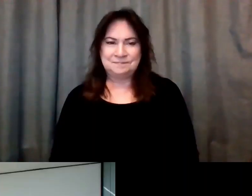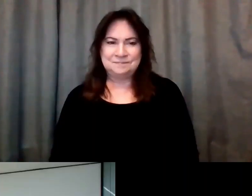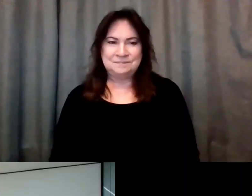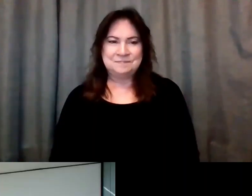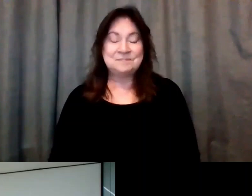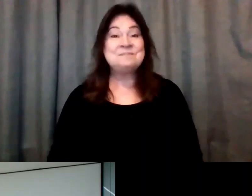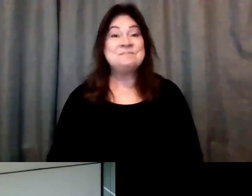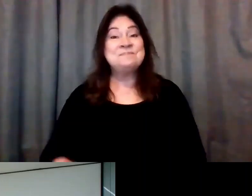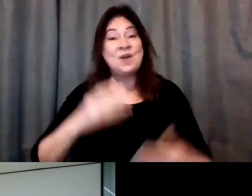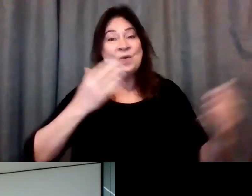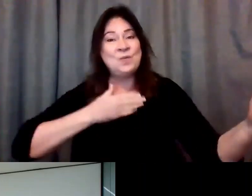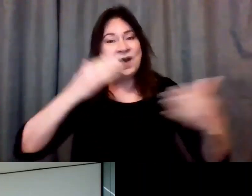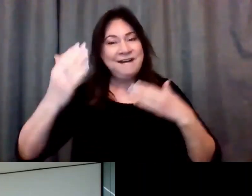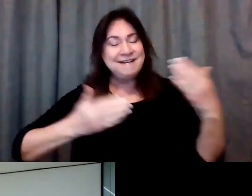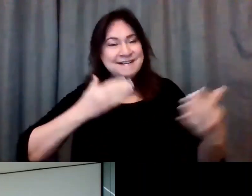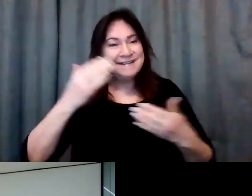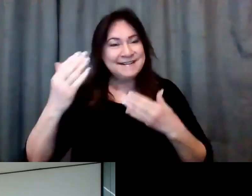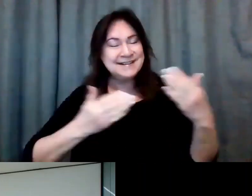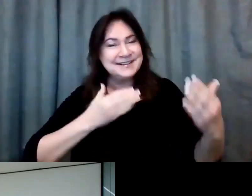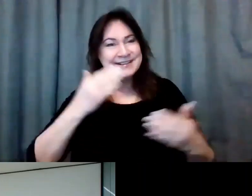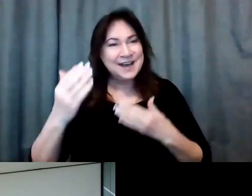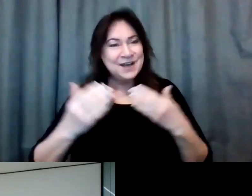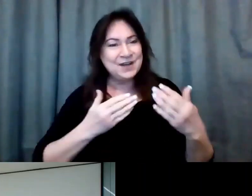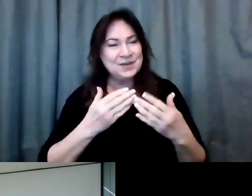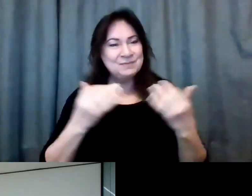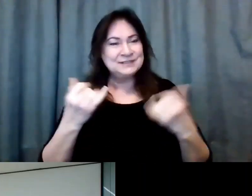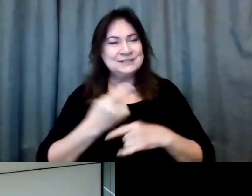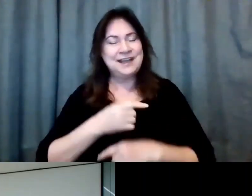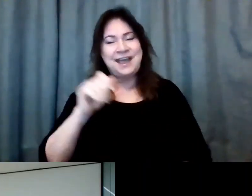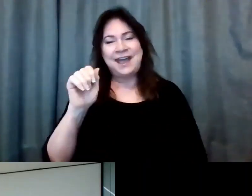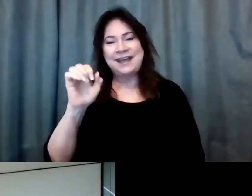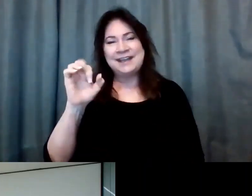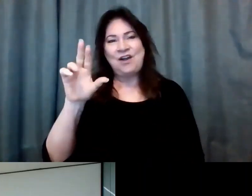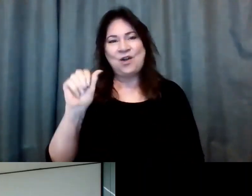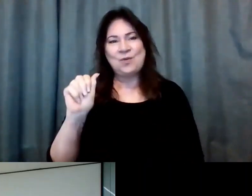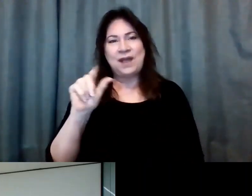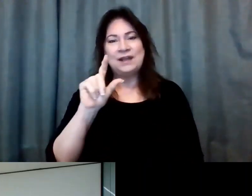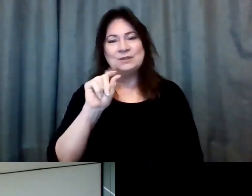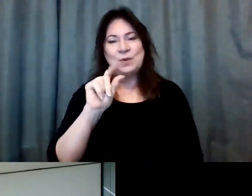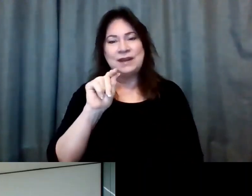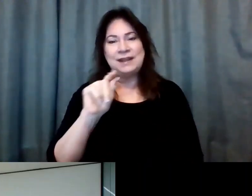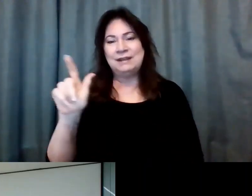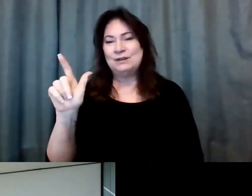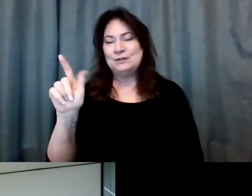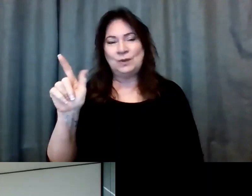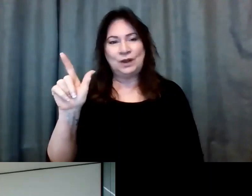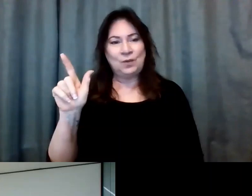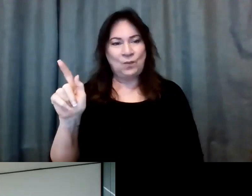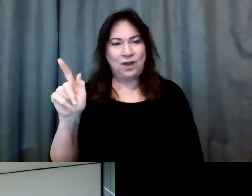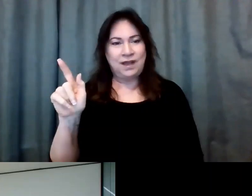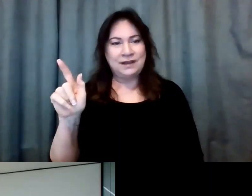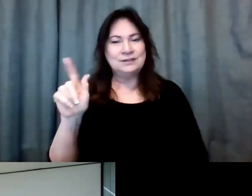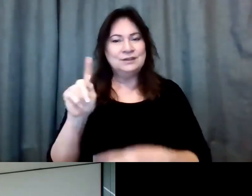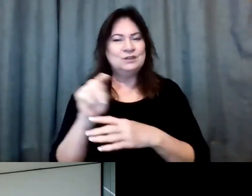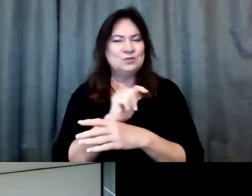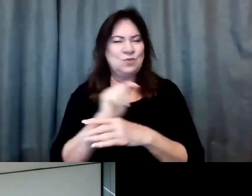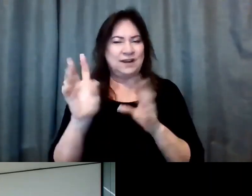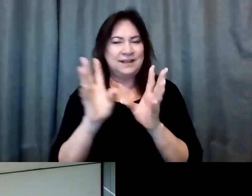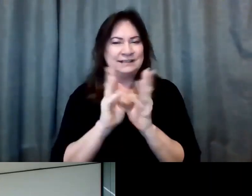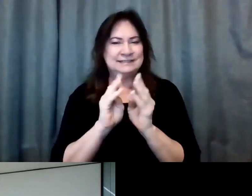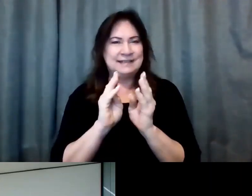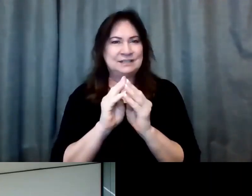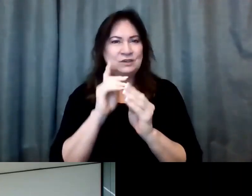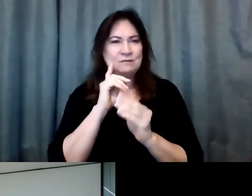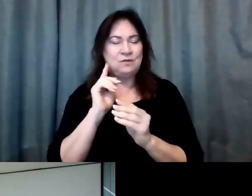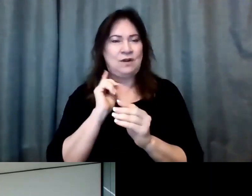Well, welcome everyone to the AERA 2021 training session for